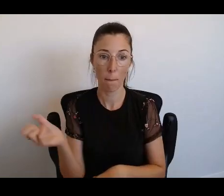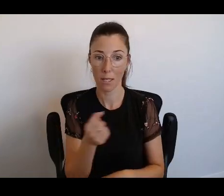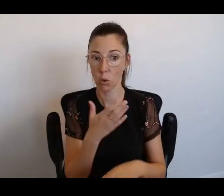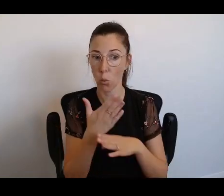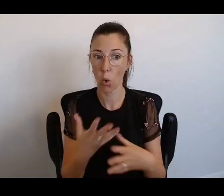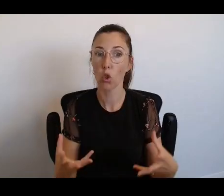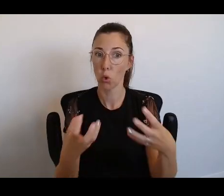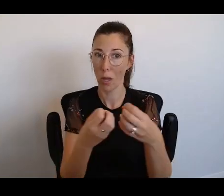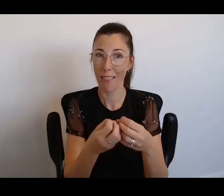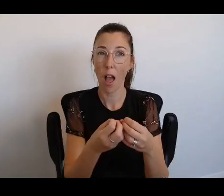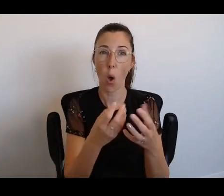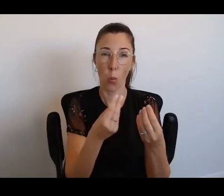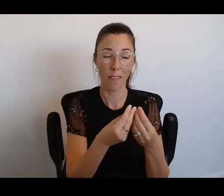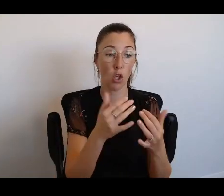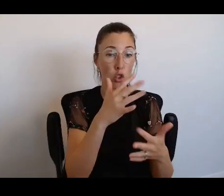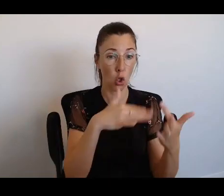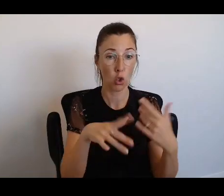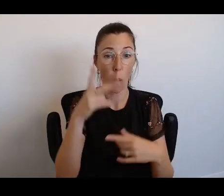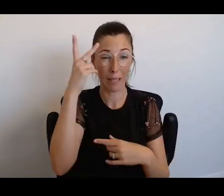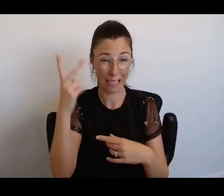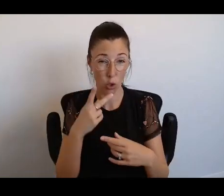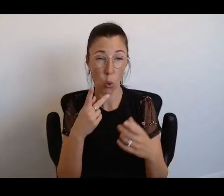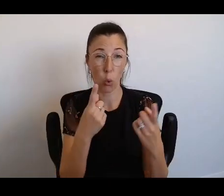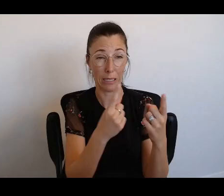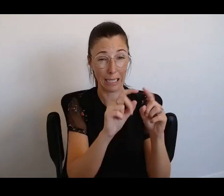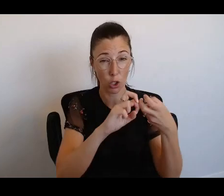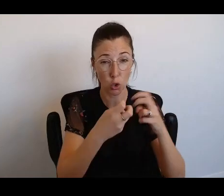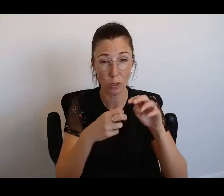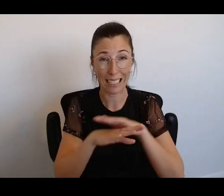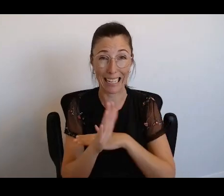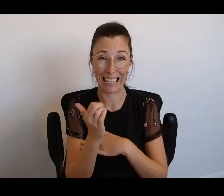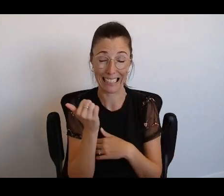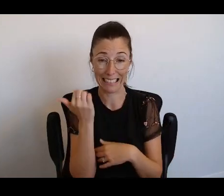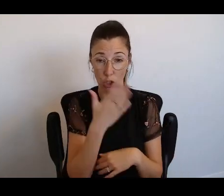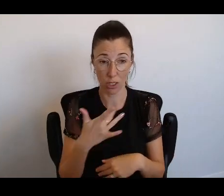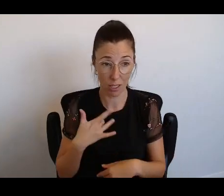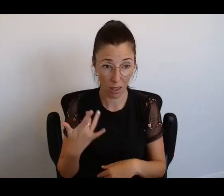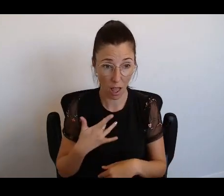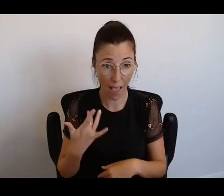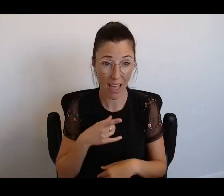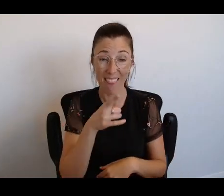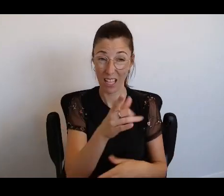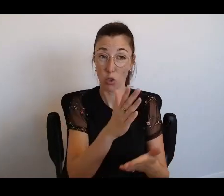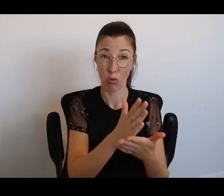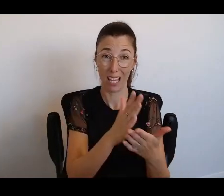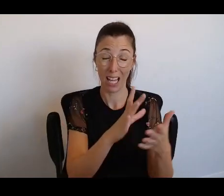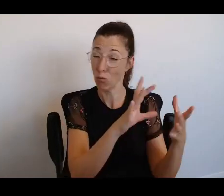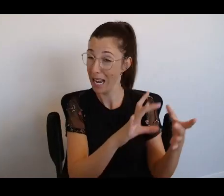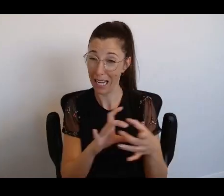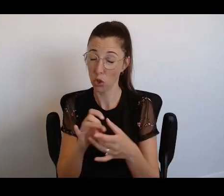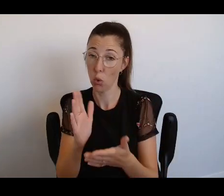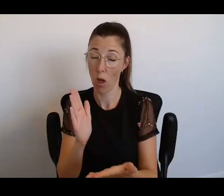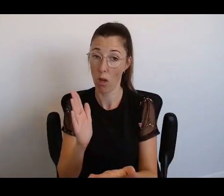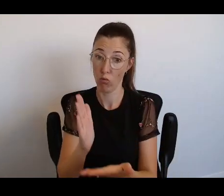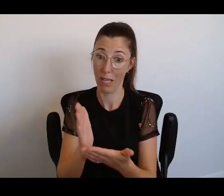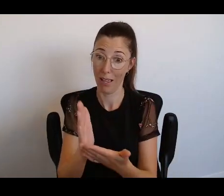these statistics and issues remain a part of the greater conversations attached to the realities of daily life for First Nations people.